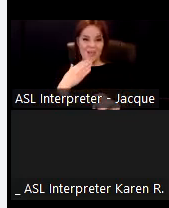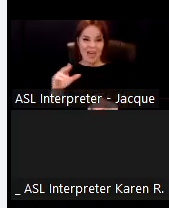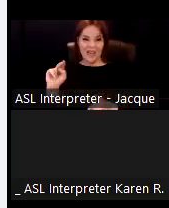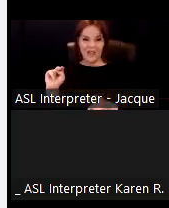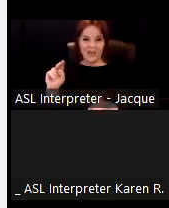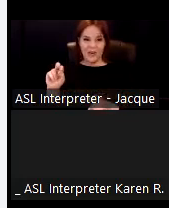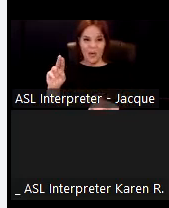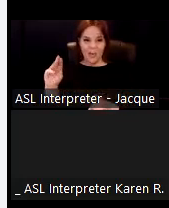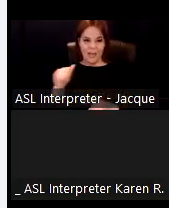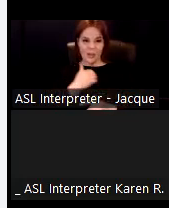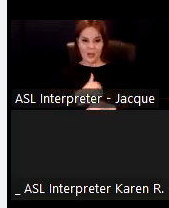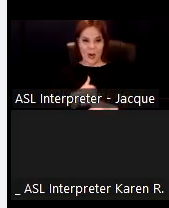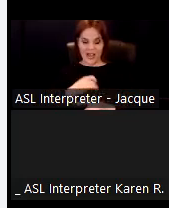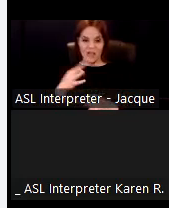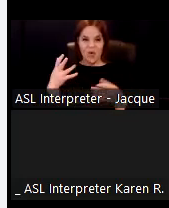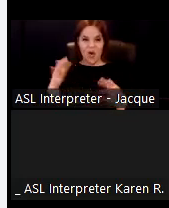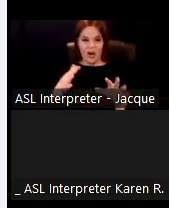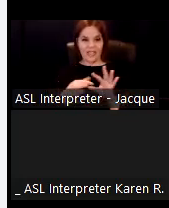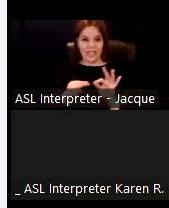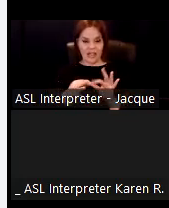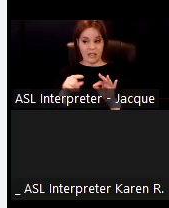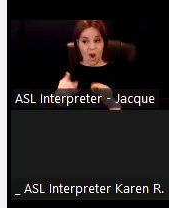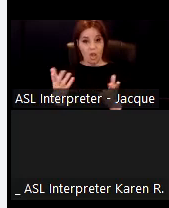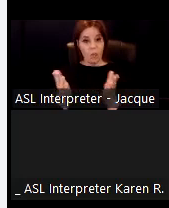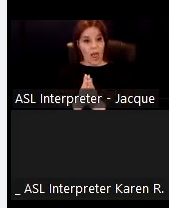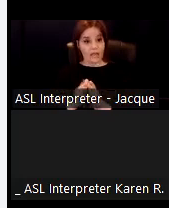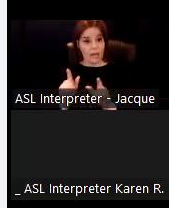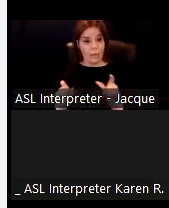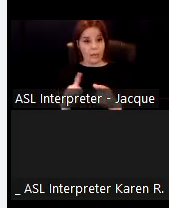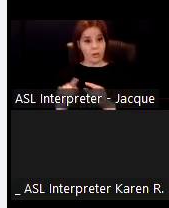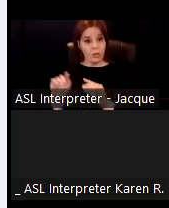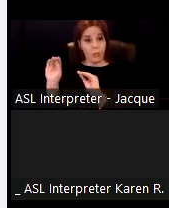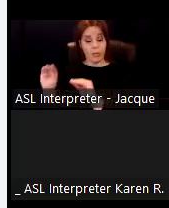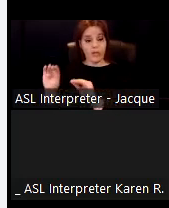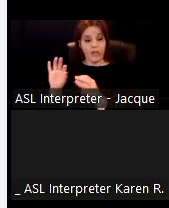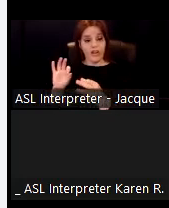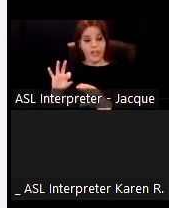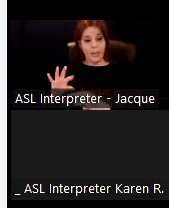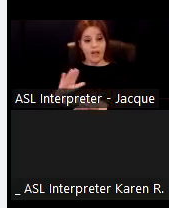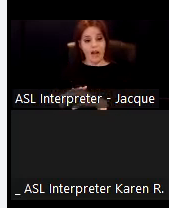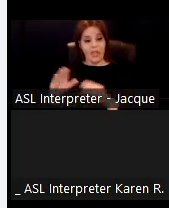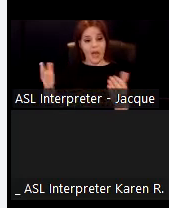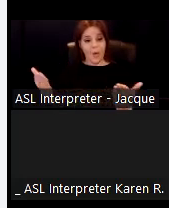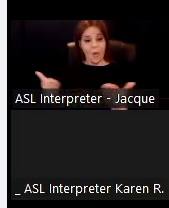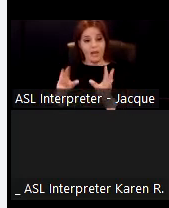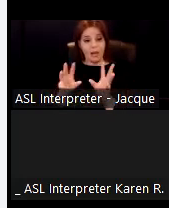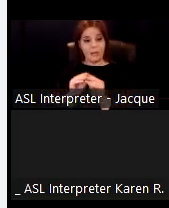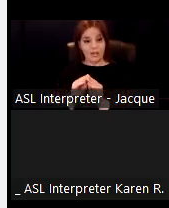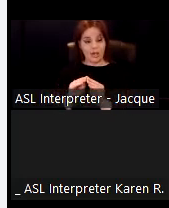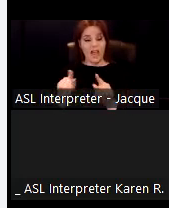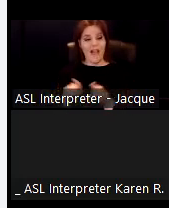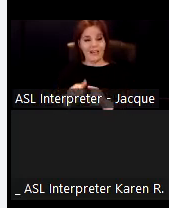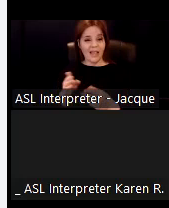apologies if you said this. Are you asking people to put their feedback on the welcome session as sort of like